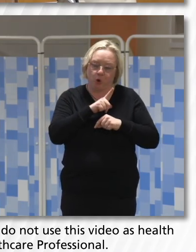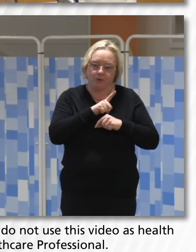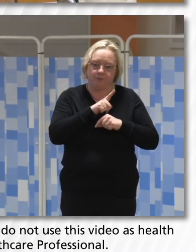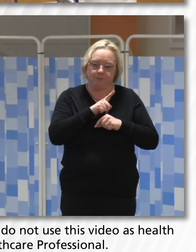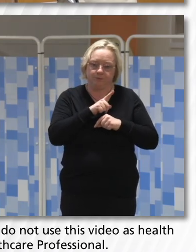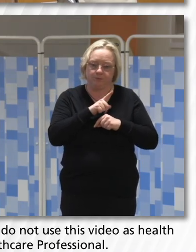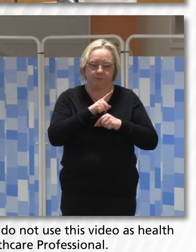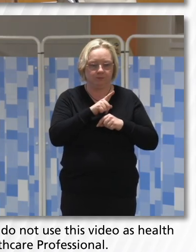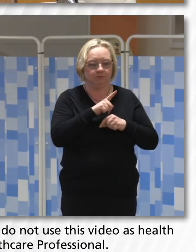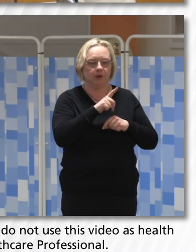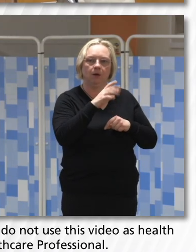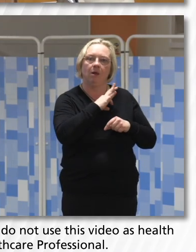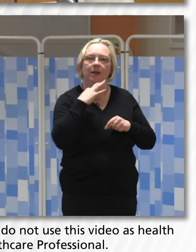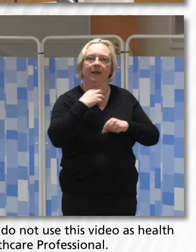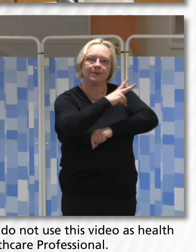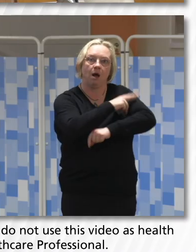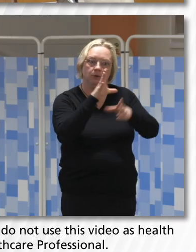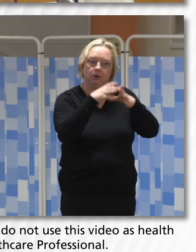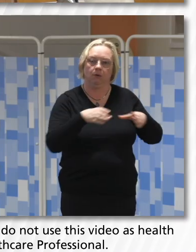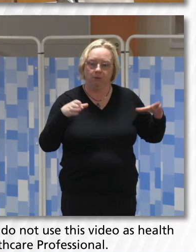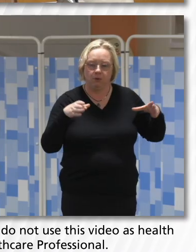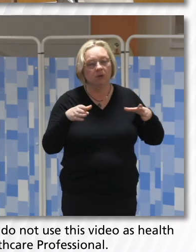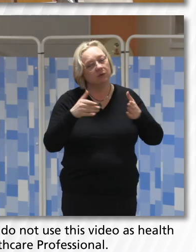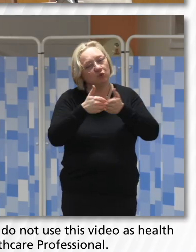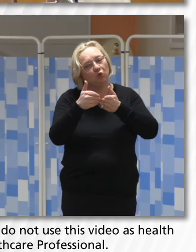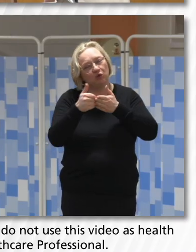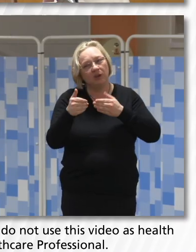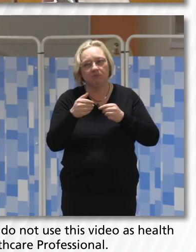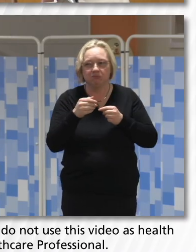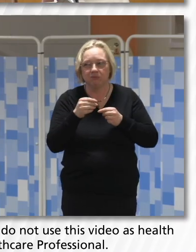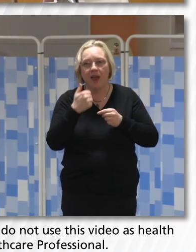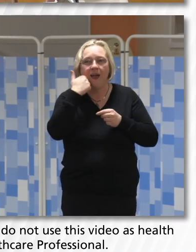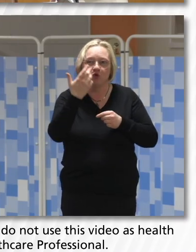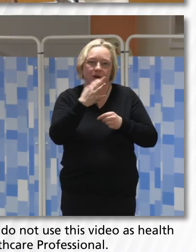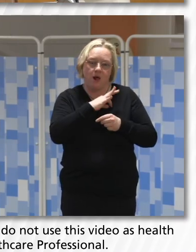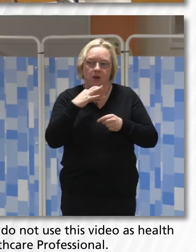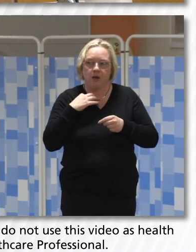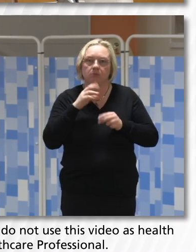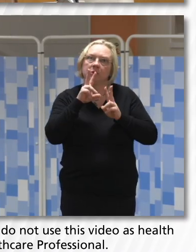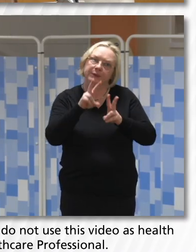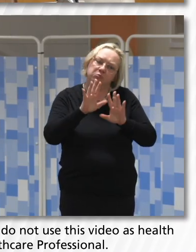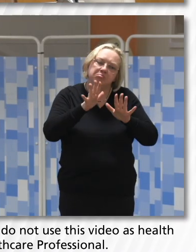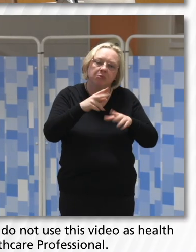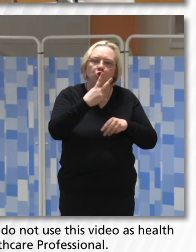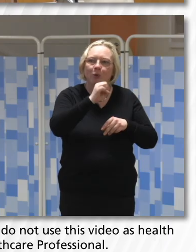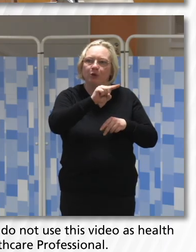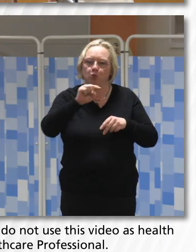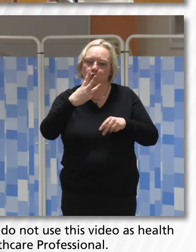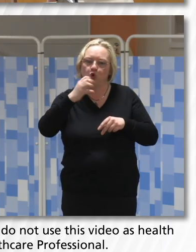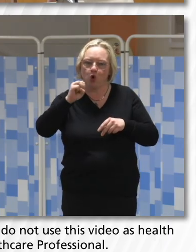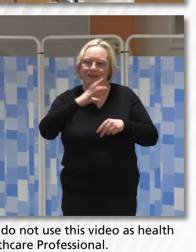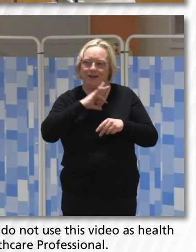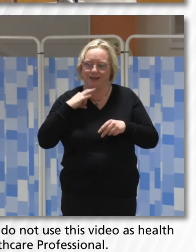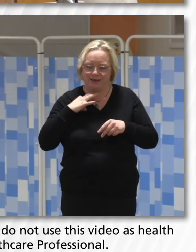the clinic staff, we tend to see between 20 and 30 patients in each clinic. So we discuss all of those, but we also have a